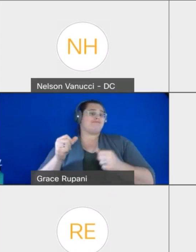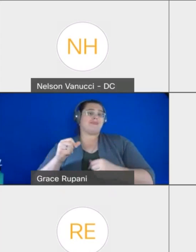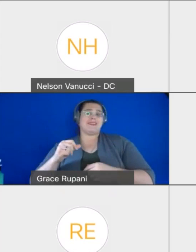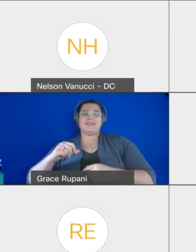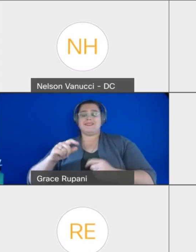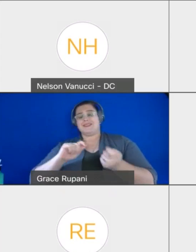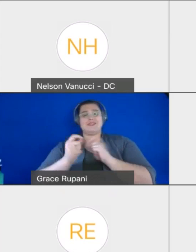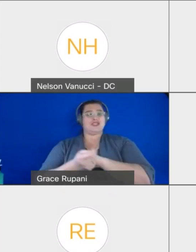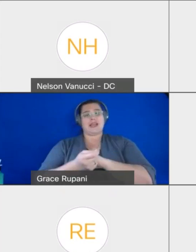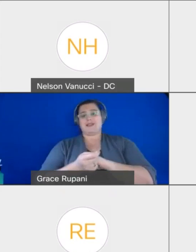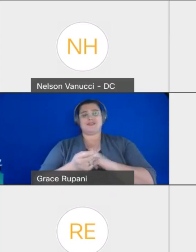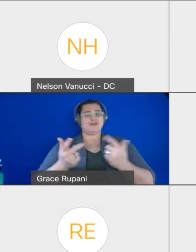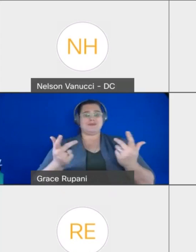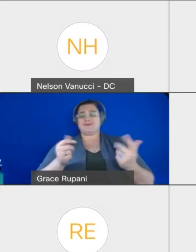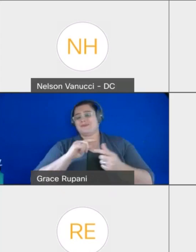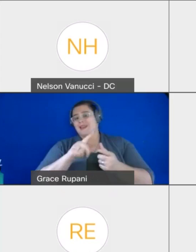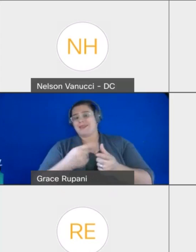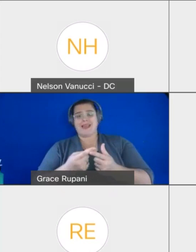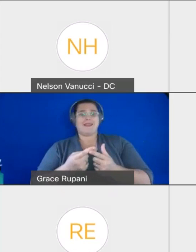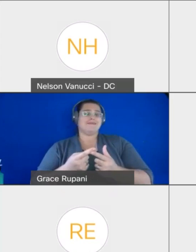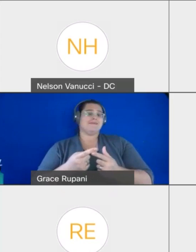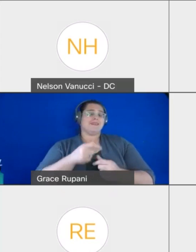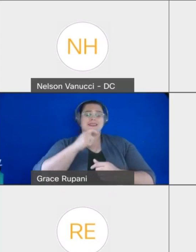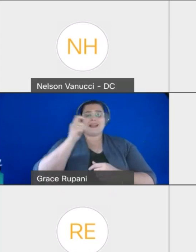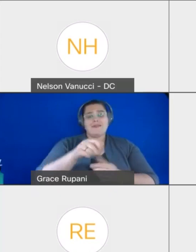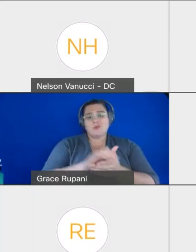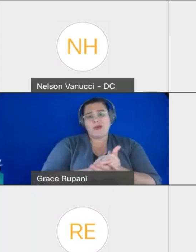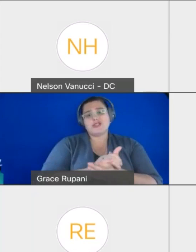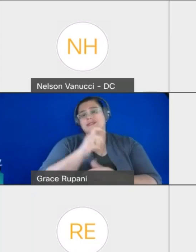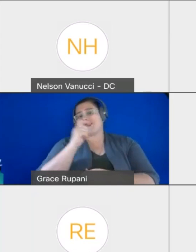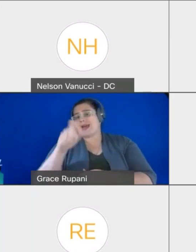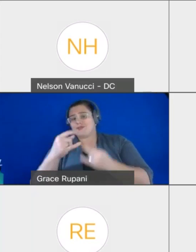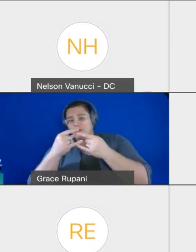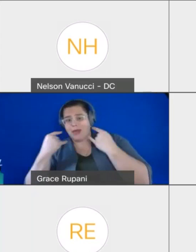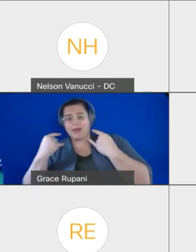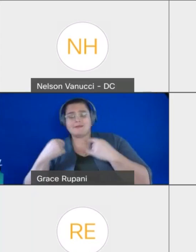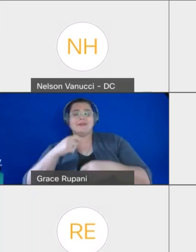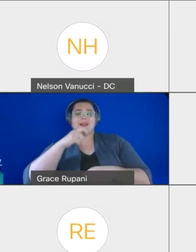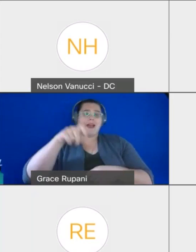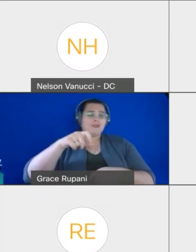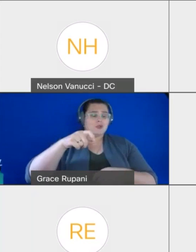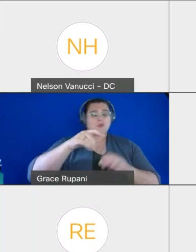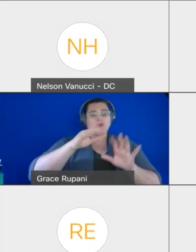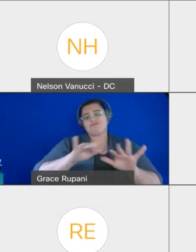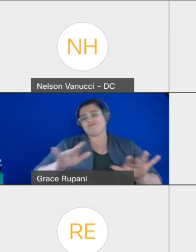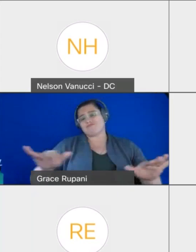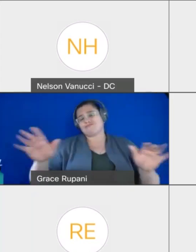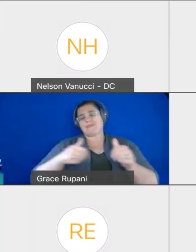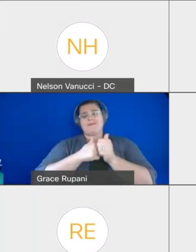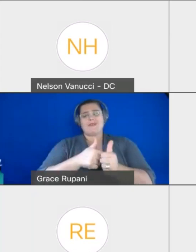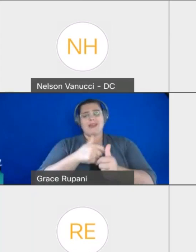vigilance about about always using a mask whenever we're outside around other